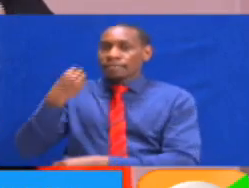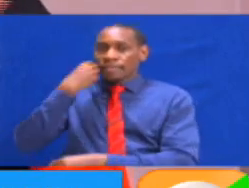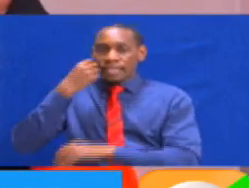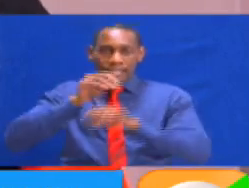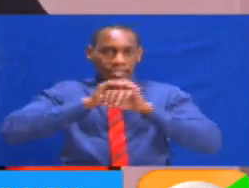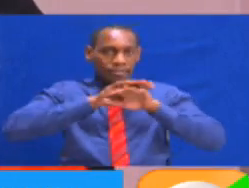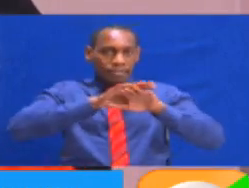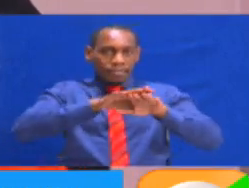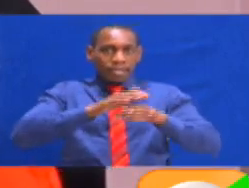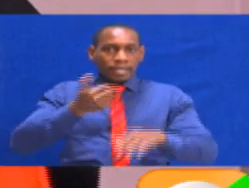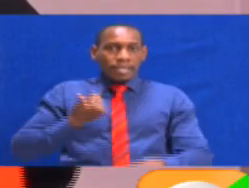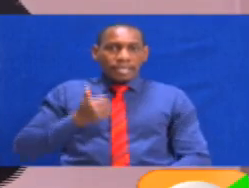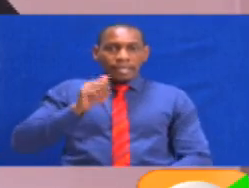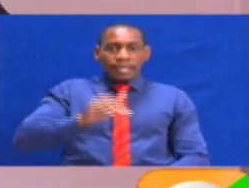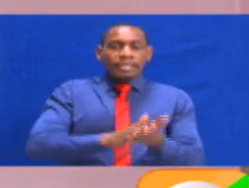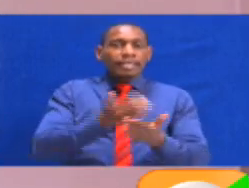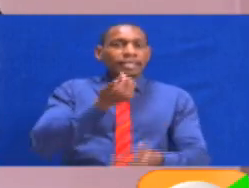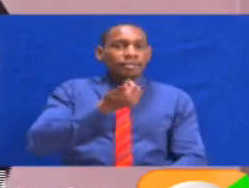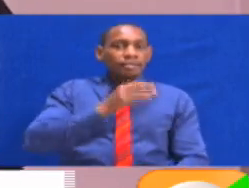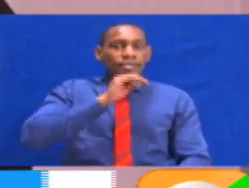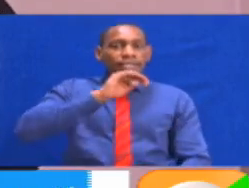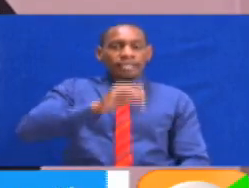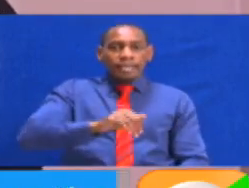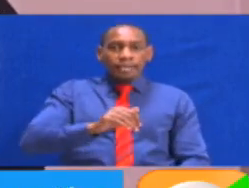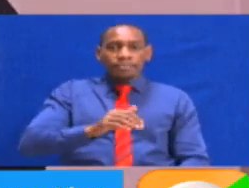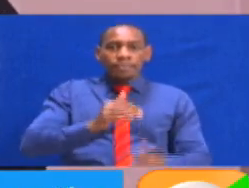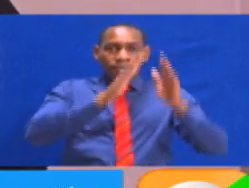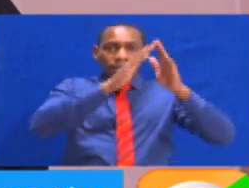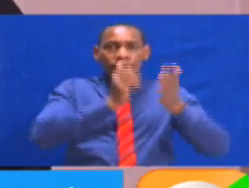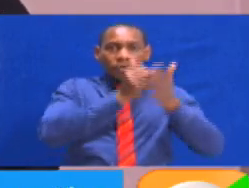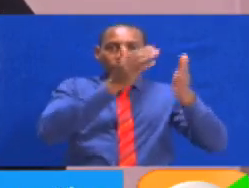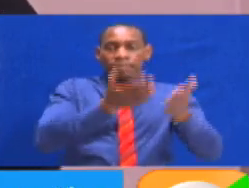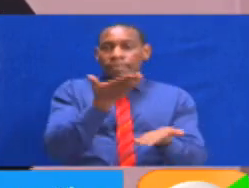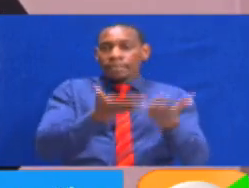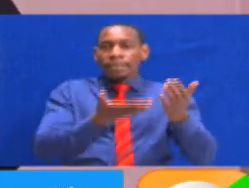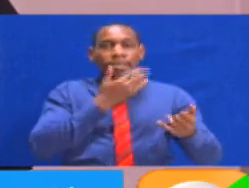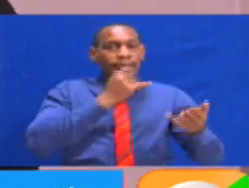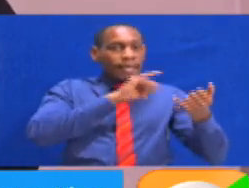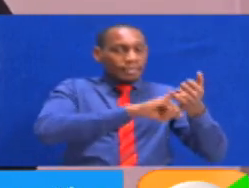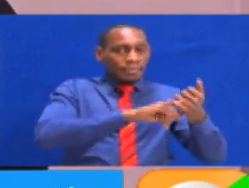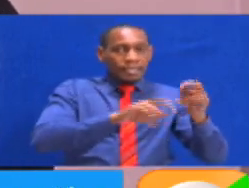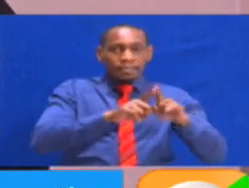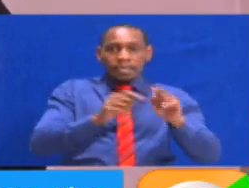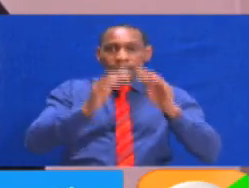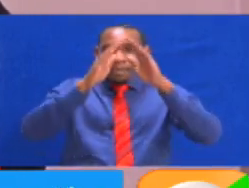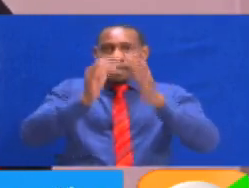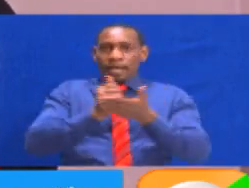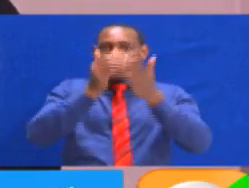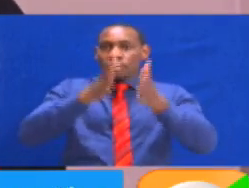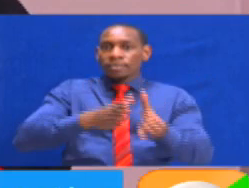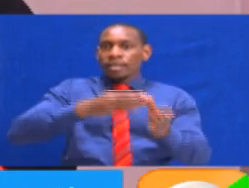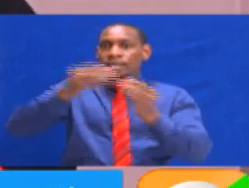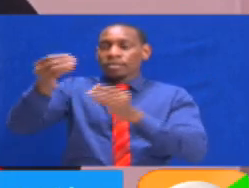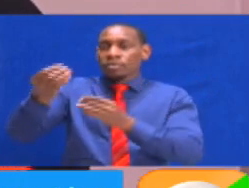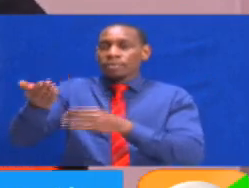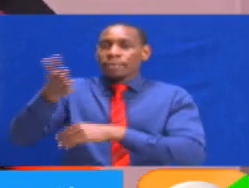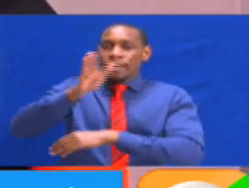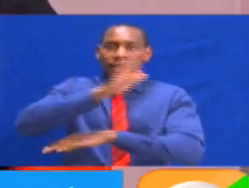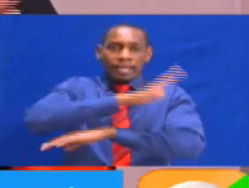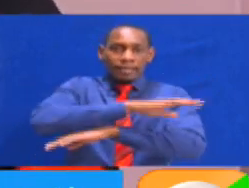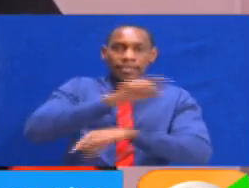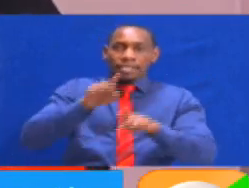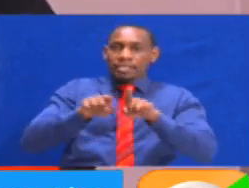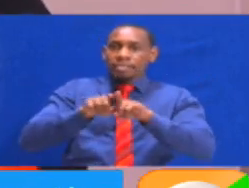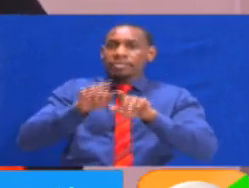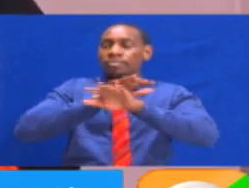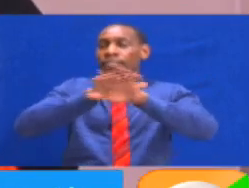it to their daughter, their son, their house help, and maybe the spouse. And then the house help maybe is one who goes and comes back in the evening, went and